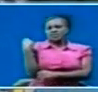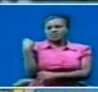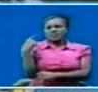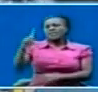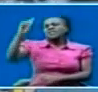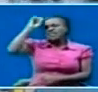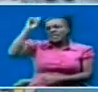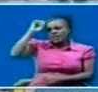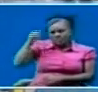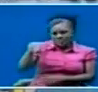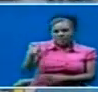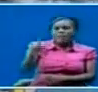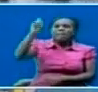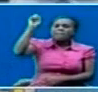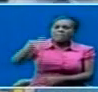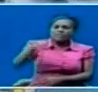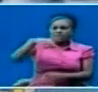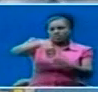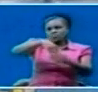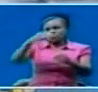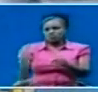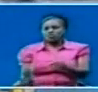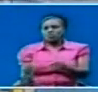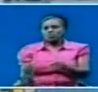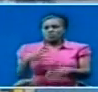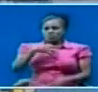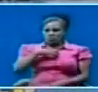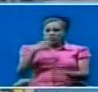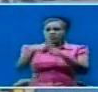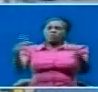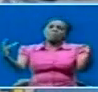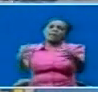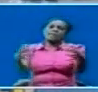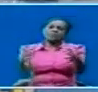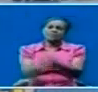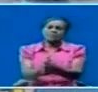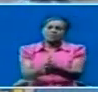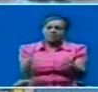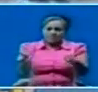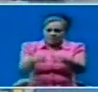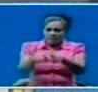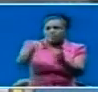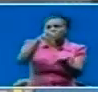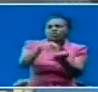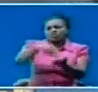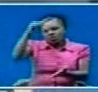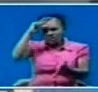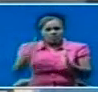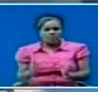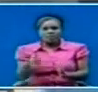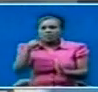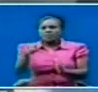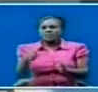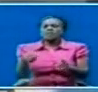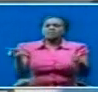Kidero must resign immediately from the party and from his position as governor. Kidero went on